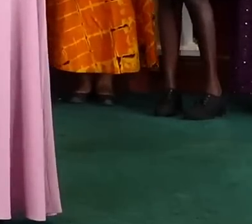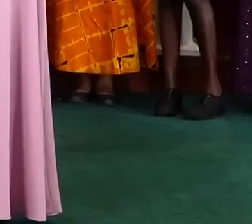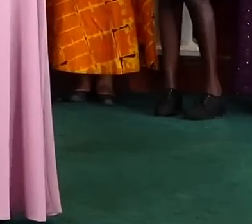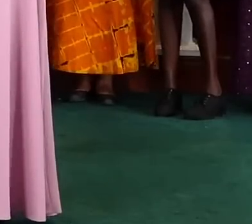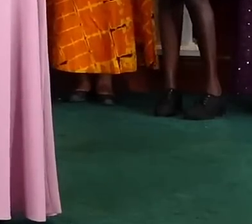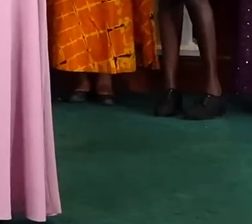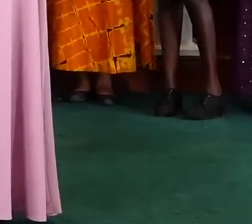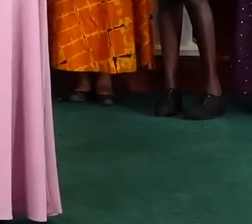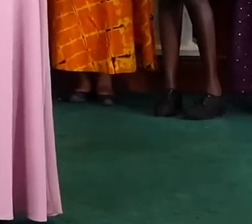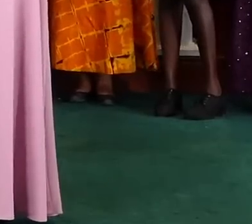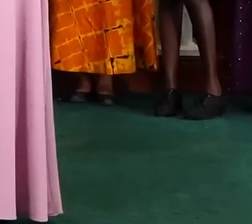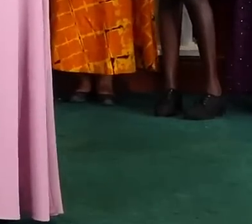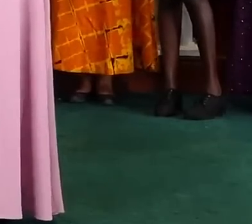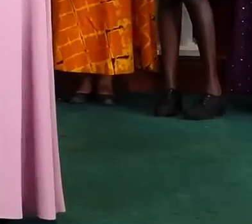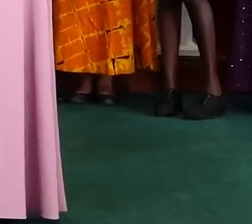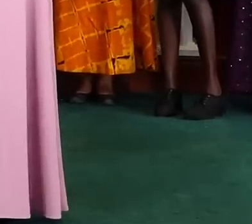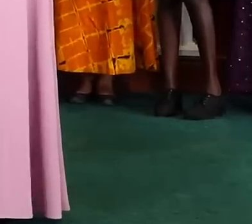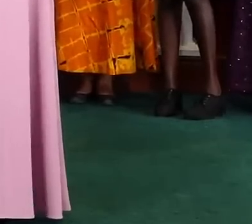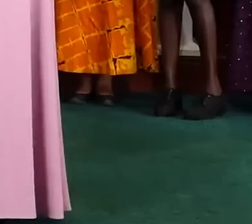Over